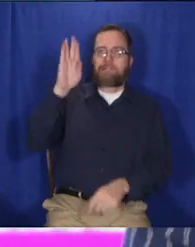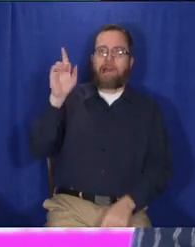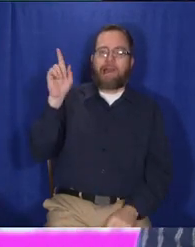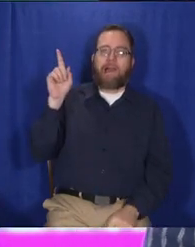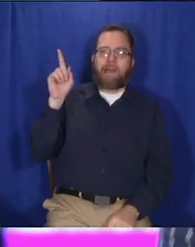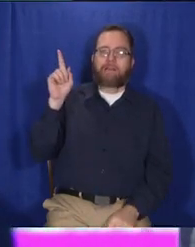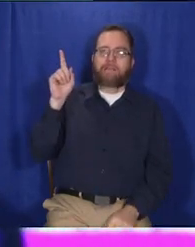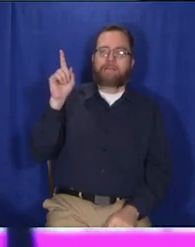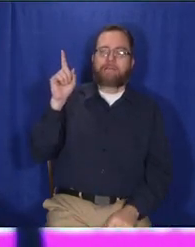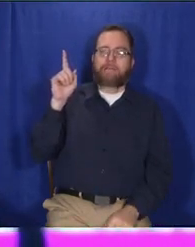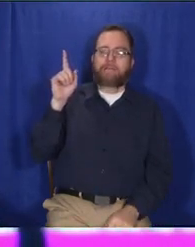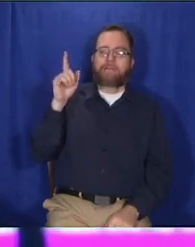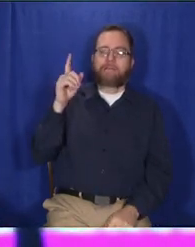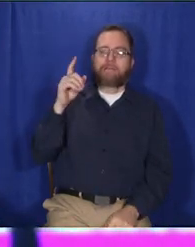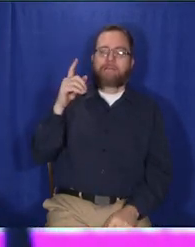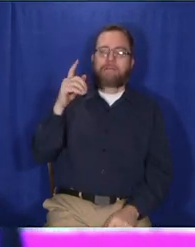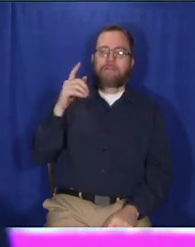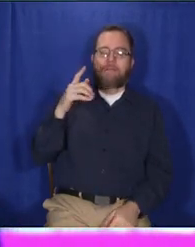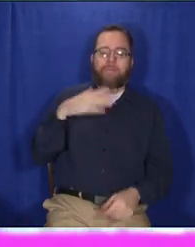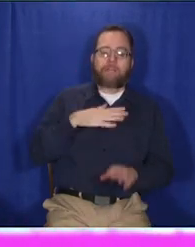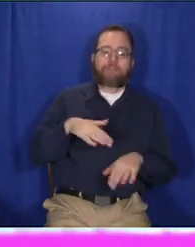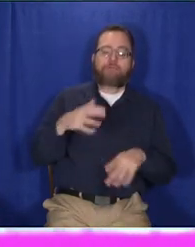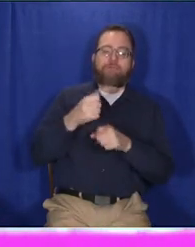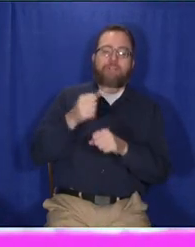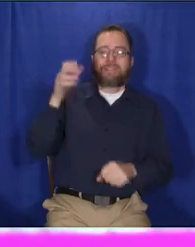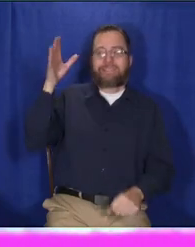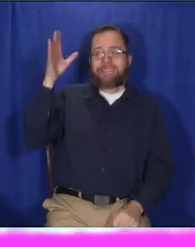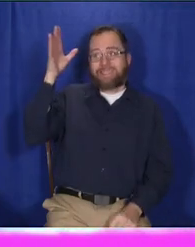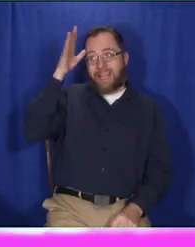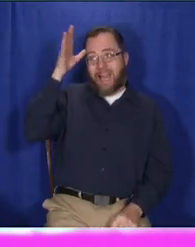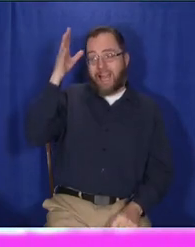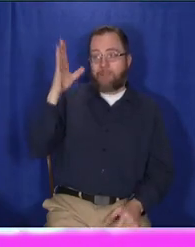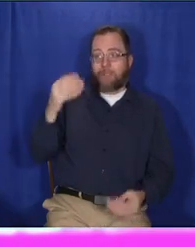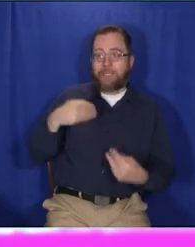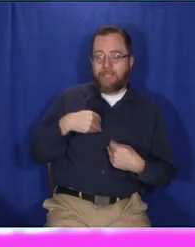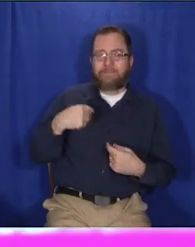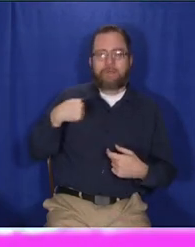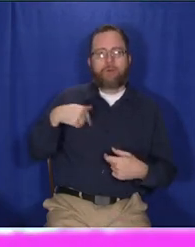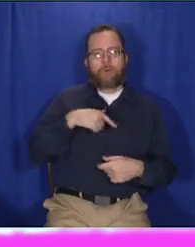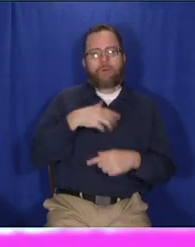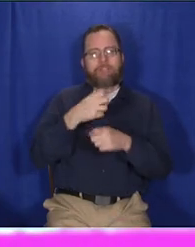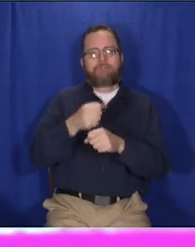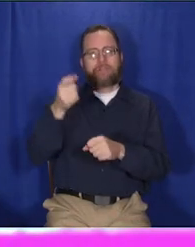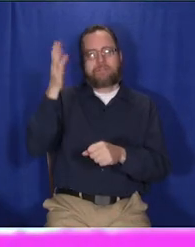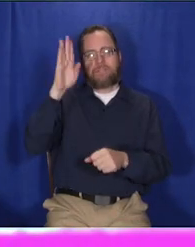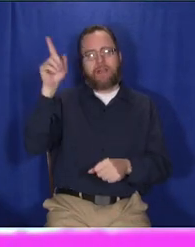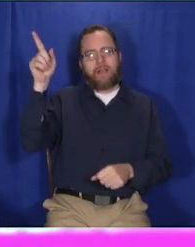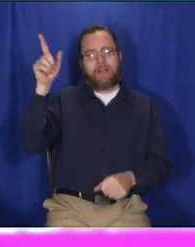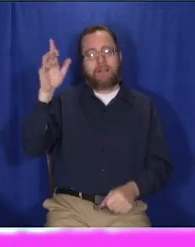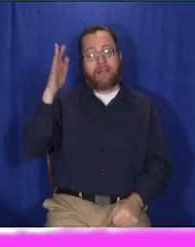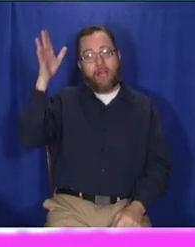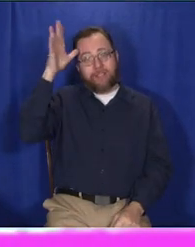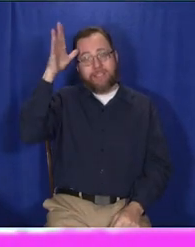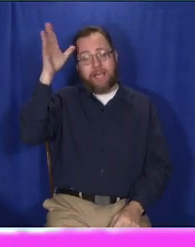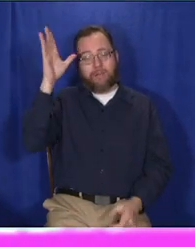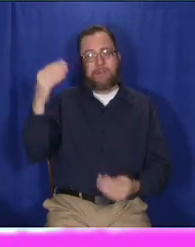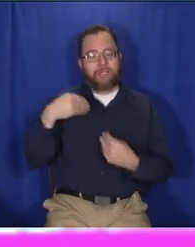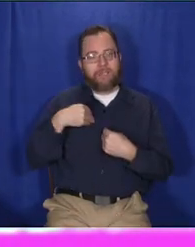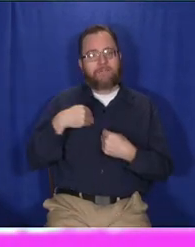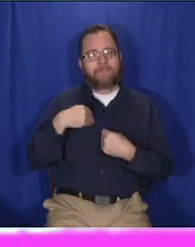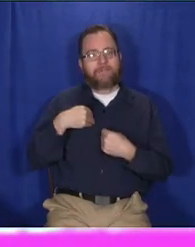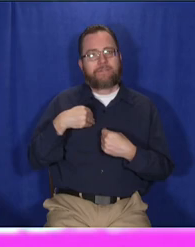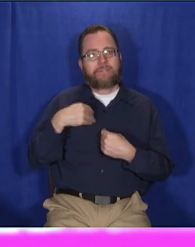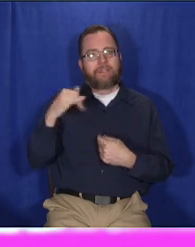time. Like, you'd be like, all right, well, this act of generosity is going to get me this and this. And so I'm not going to, like, that's how we would